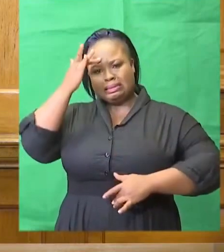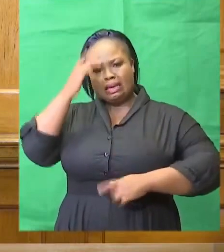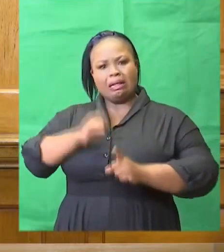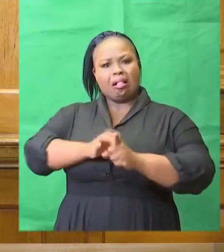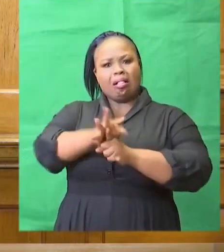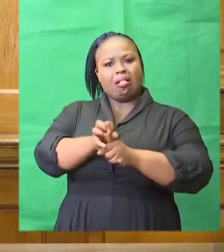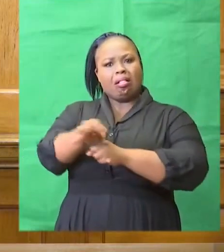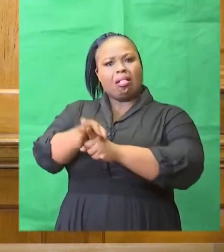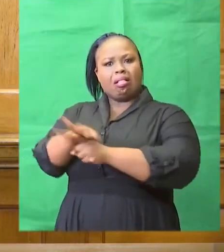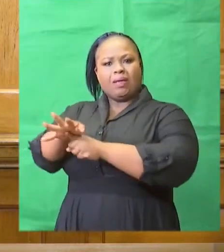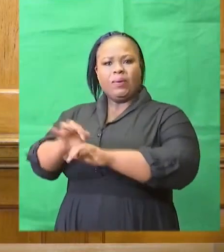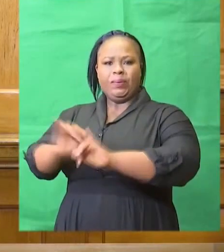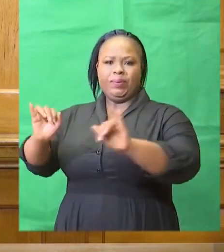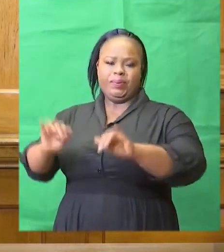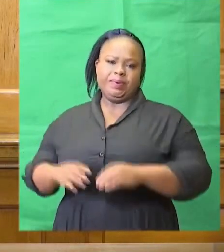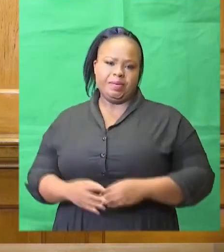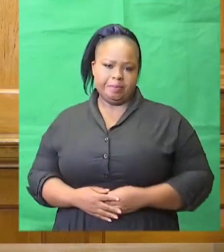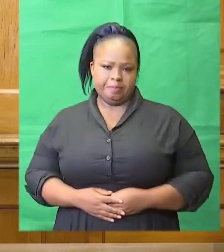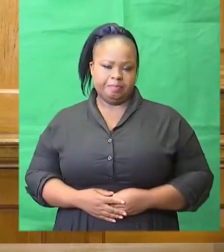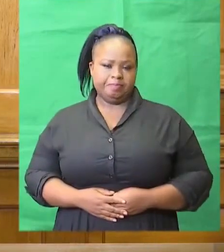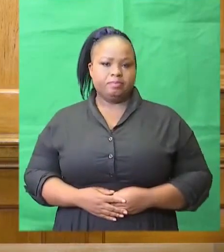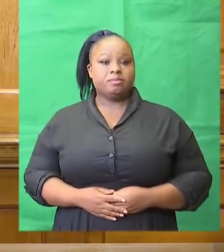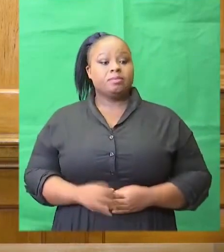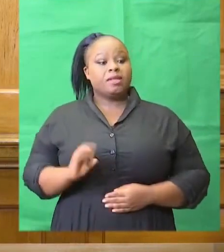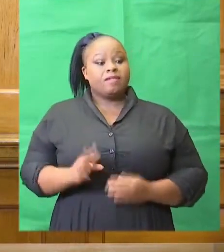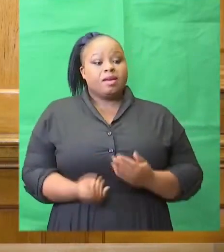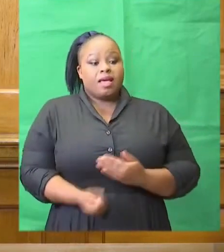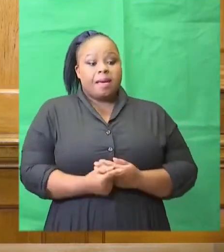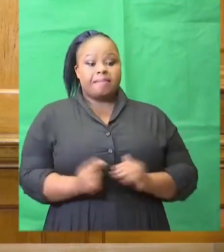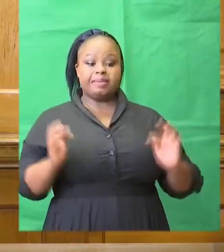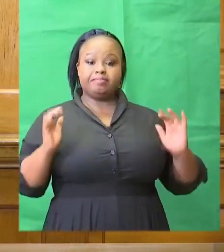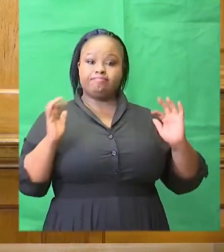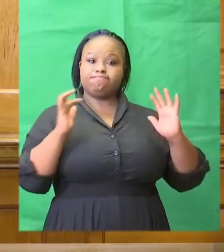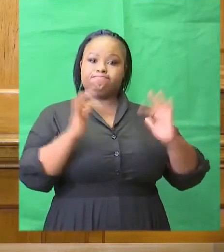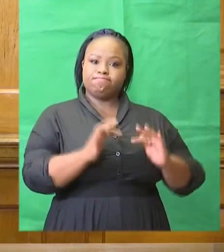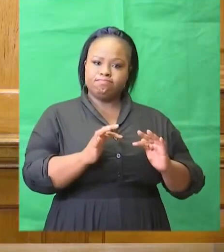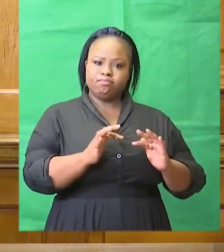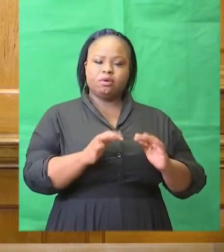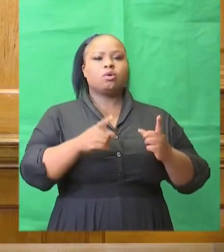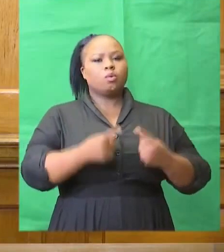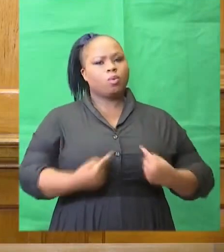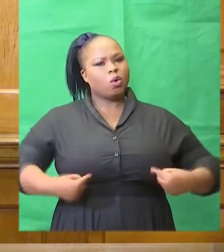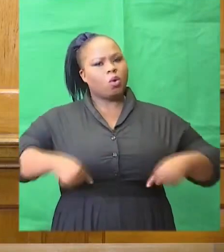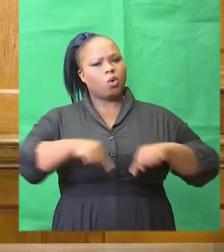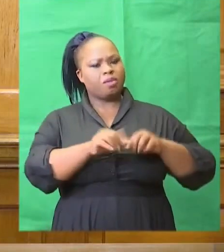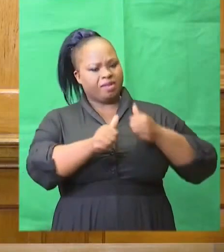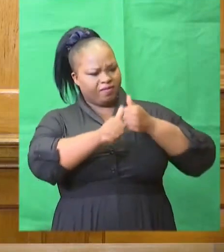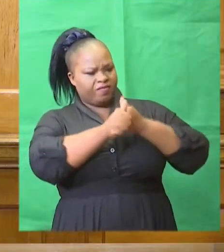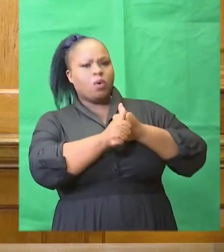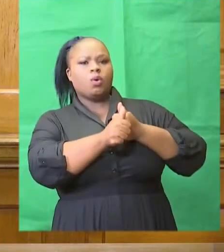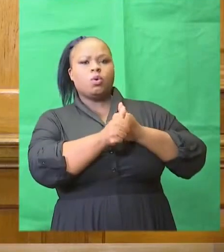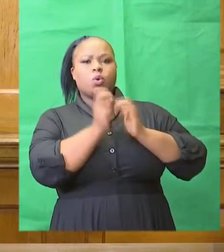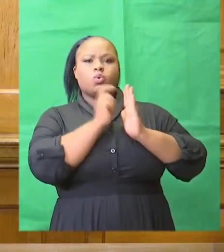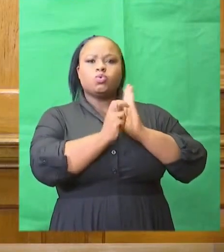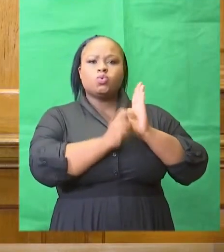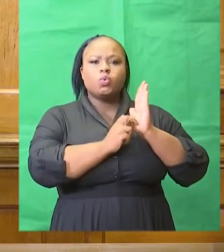Where gatherings do take place, all the necessary COVID protocols must be closely